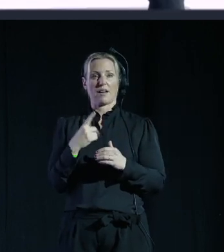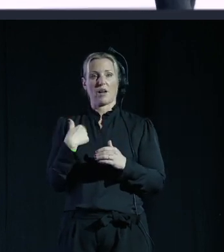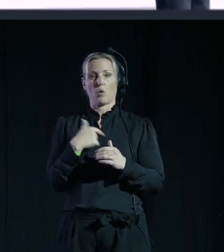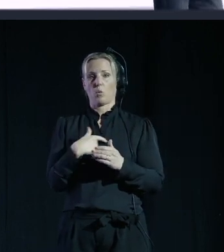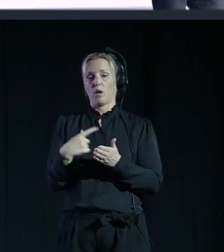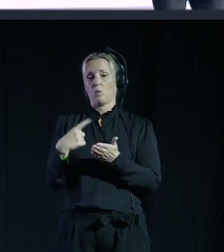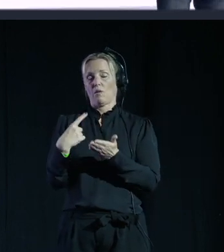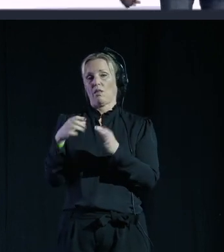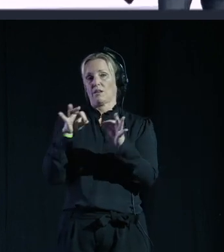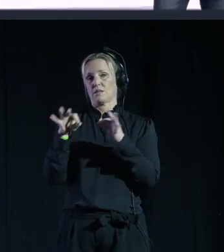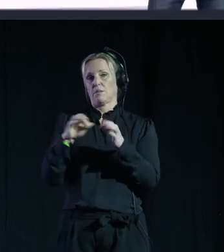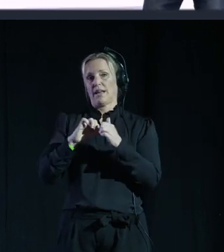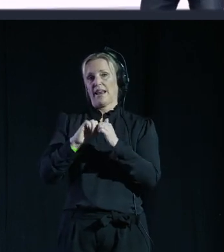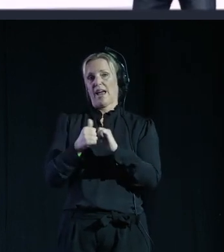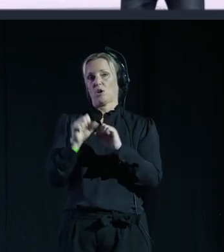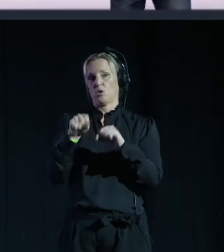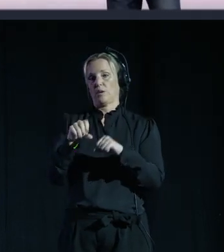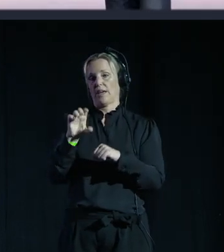Mesh as well.